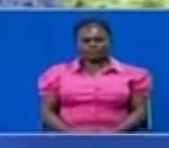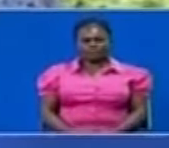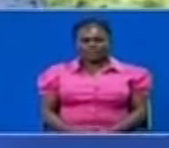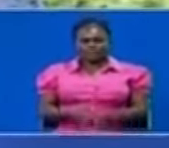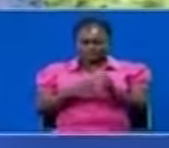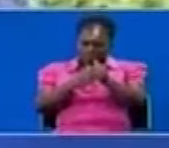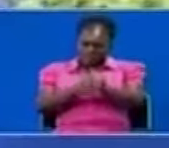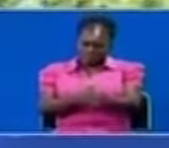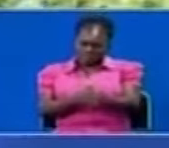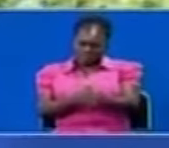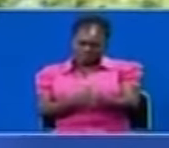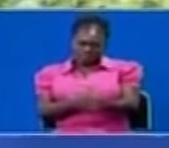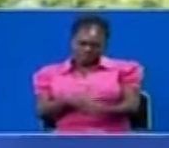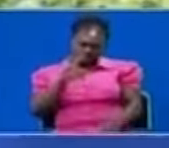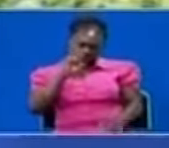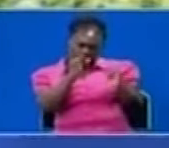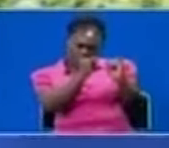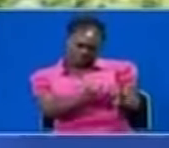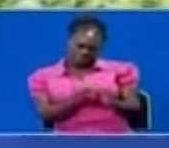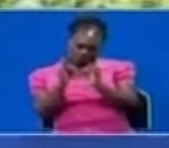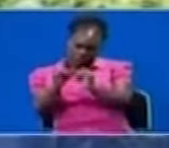Leaders who don't look at individuals,